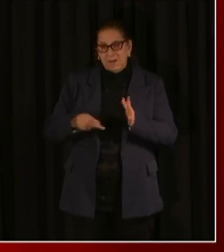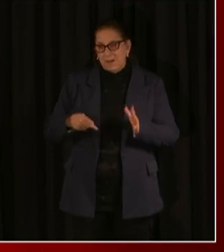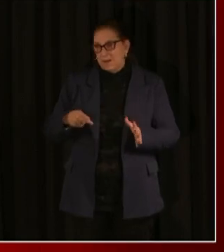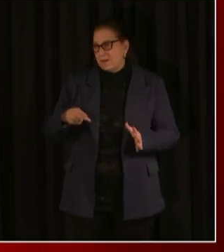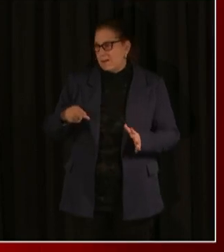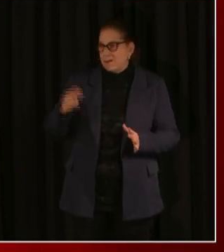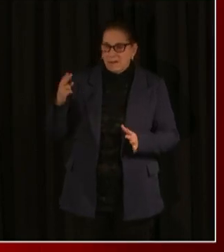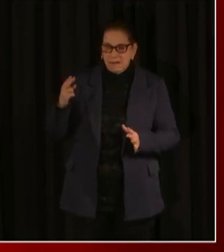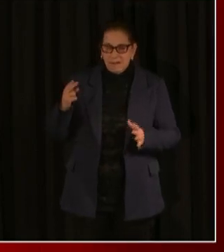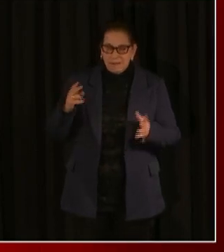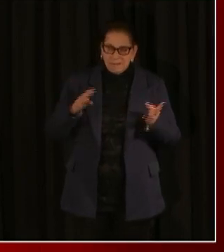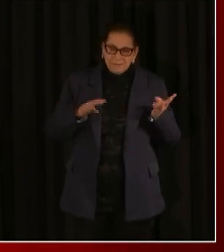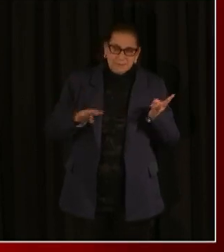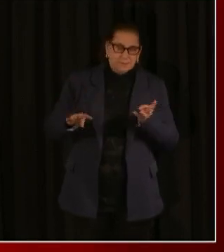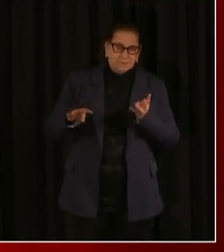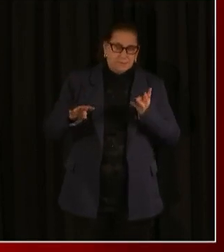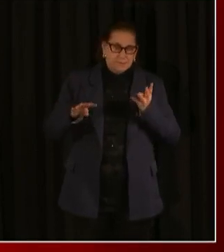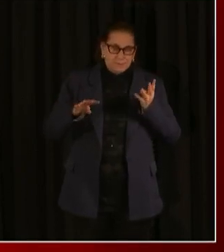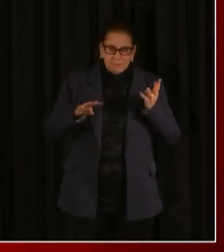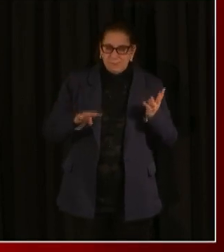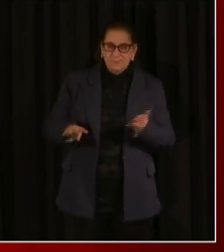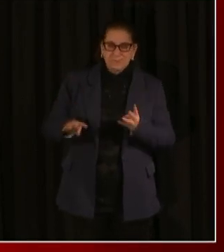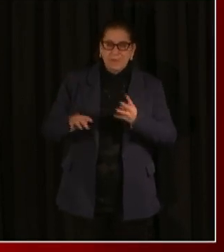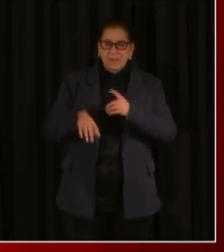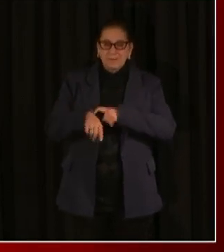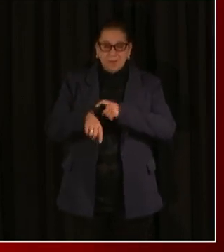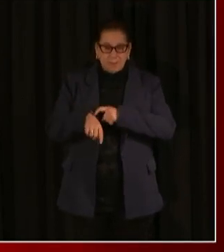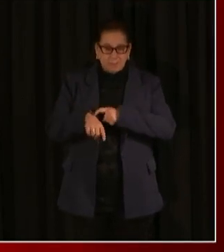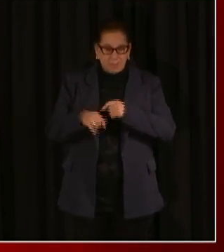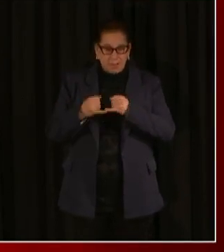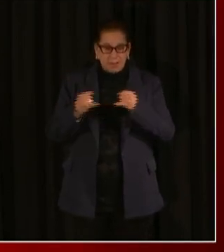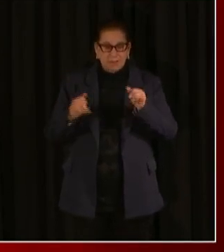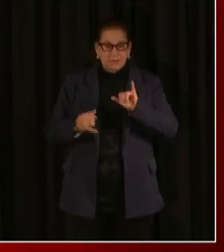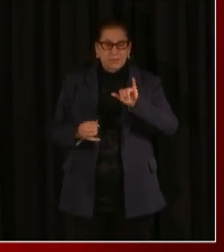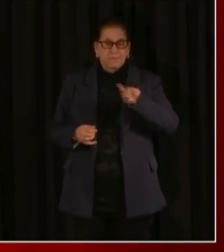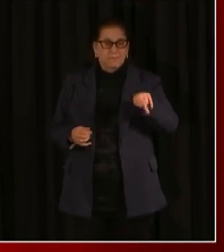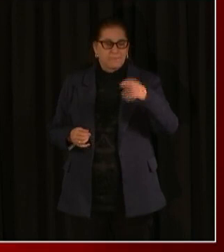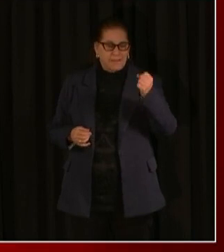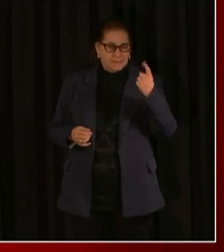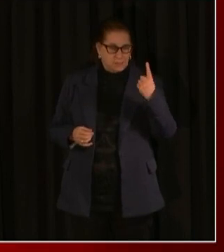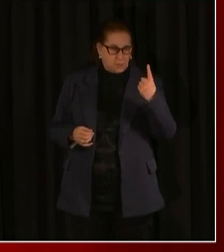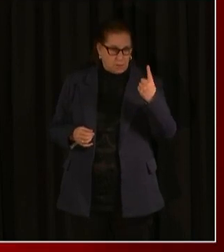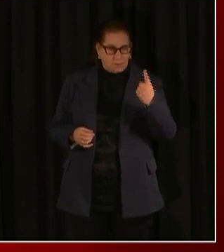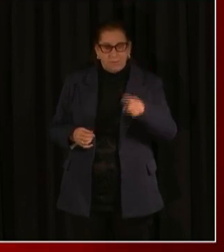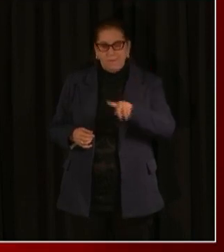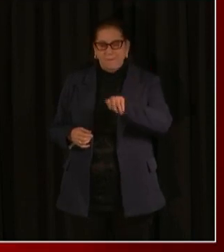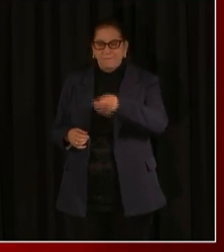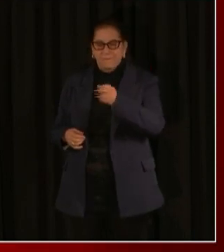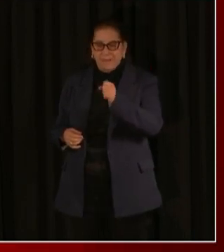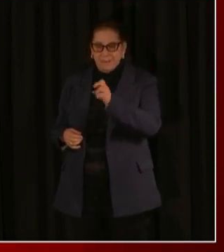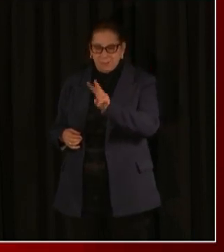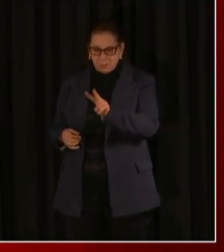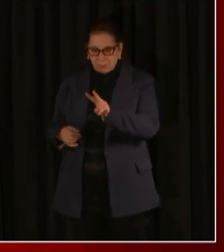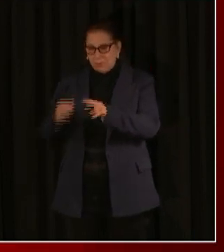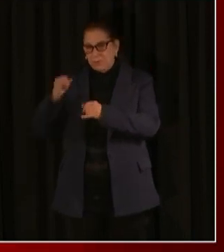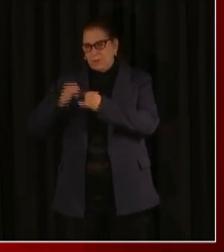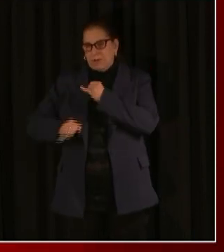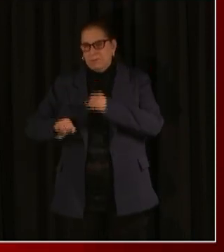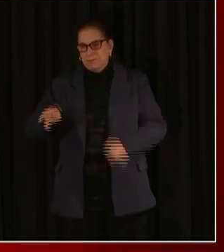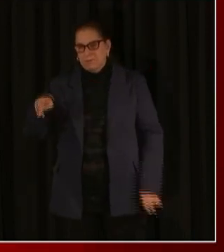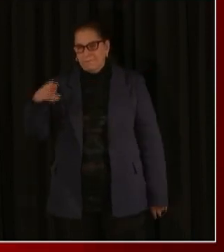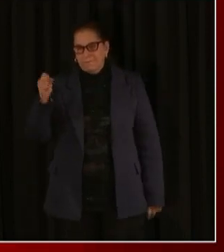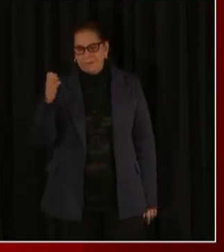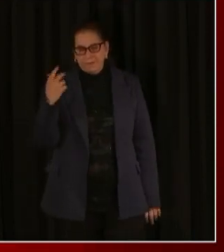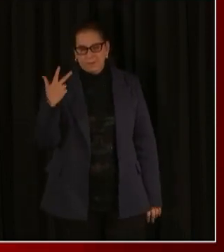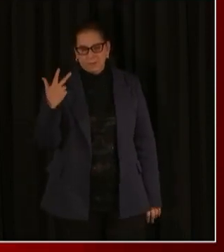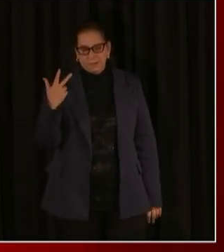that might increase, I should say. And we also don't have a great level of predictability about how much